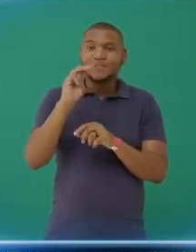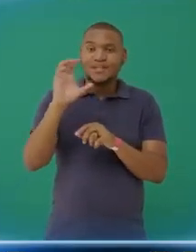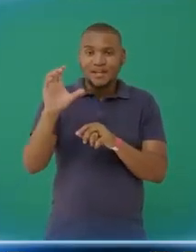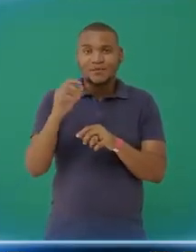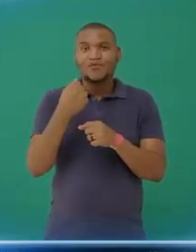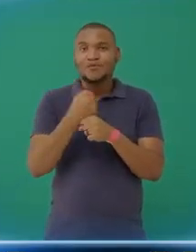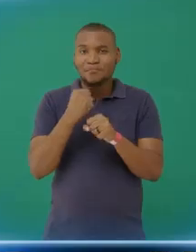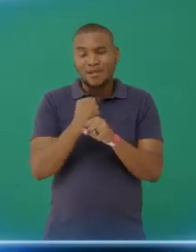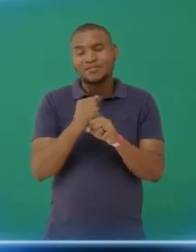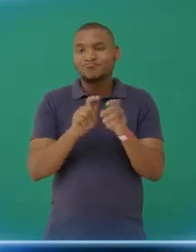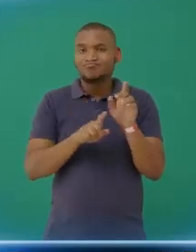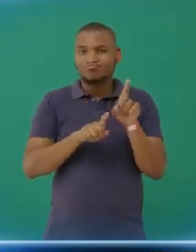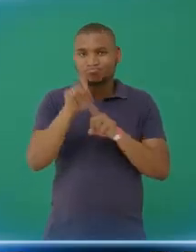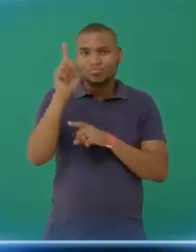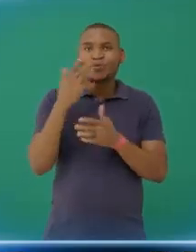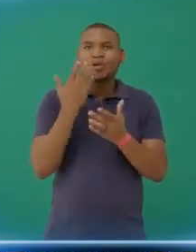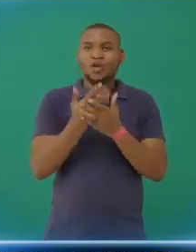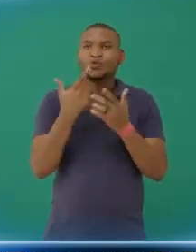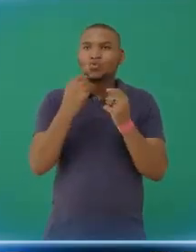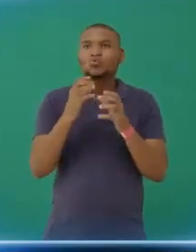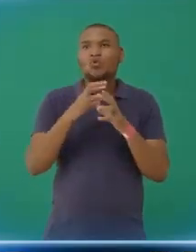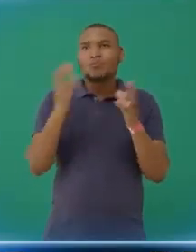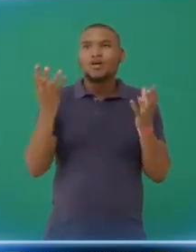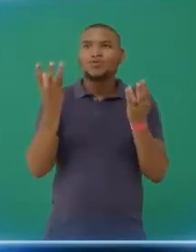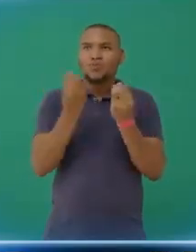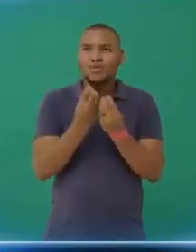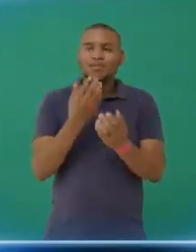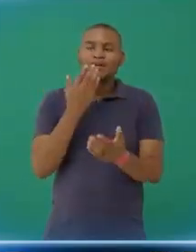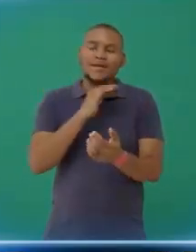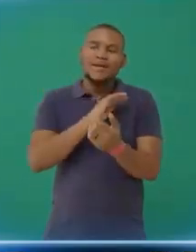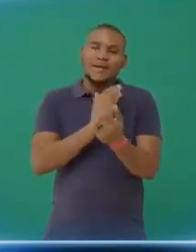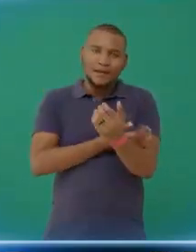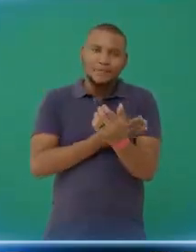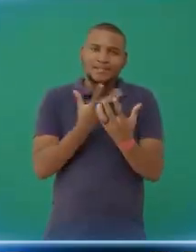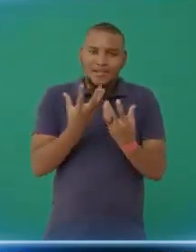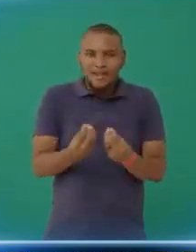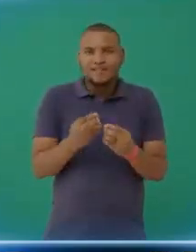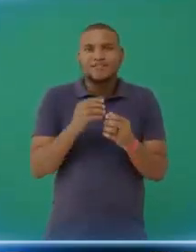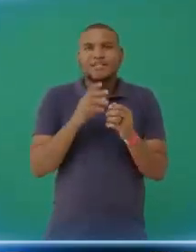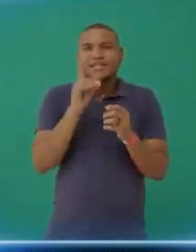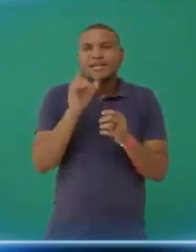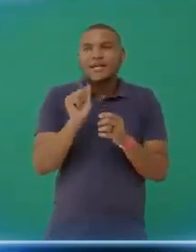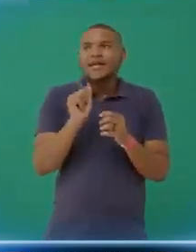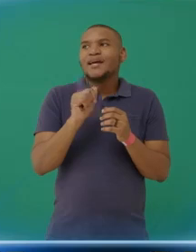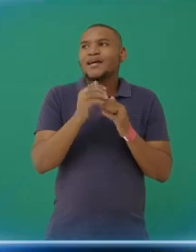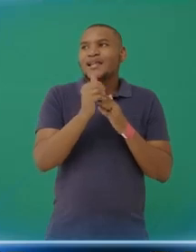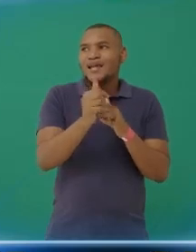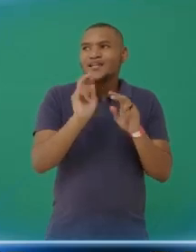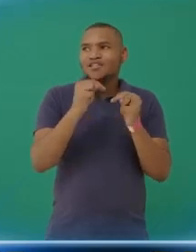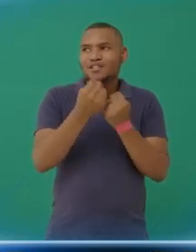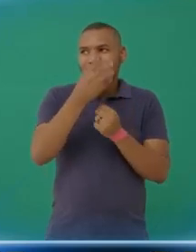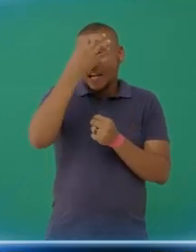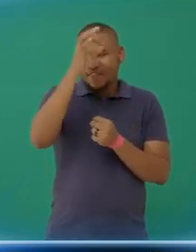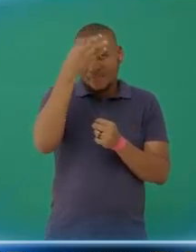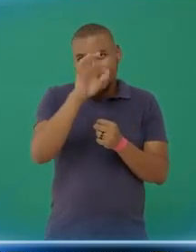in that regard, but we can do so much more with a capable DA-led national government. Absolutely. Glenys, how are you feeling?